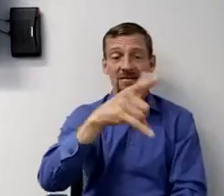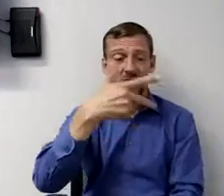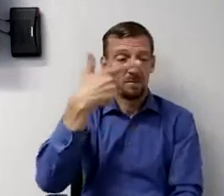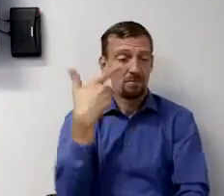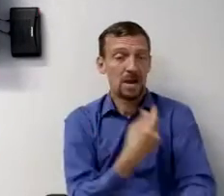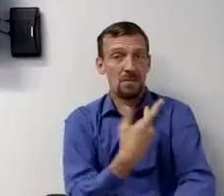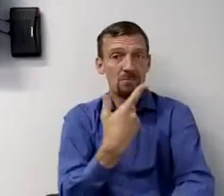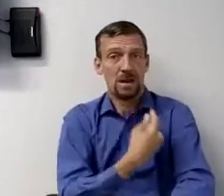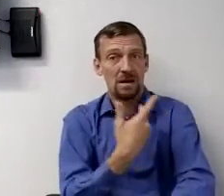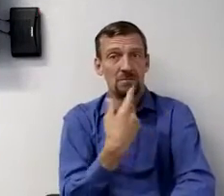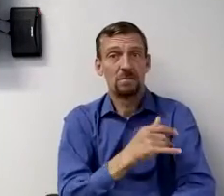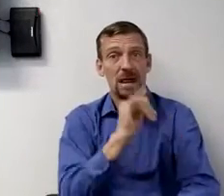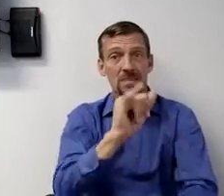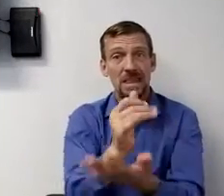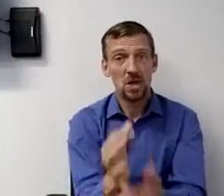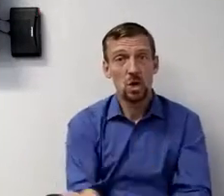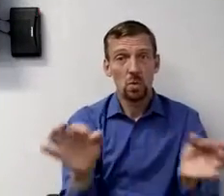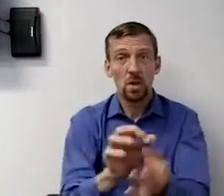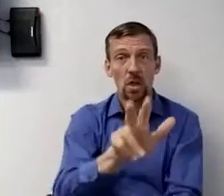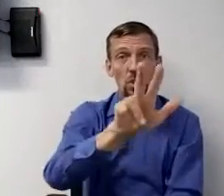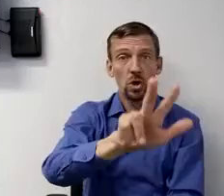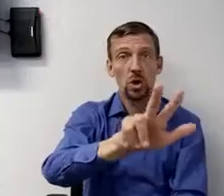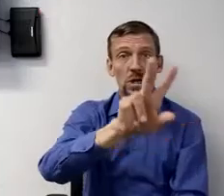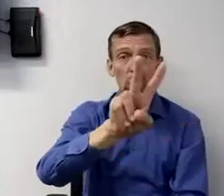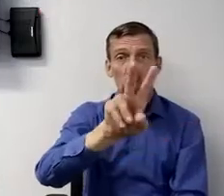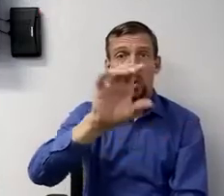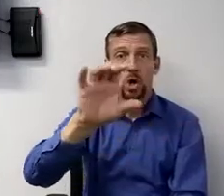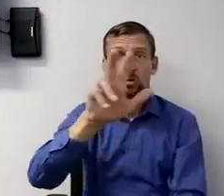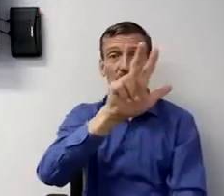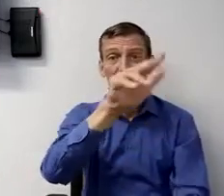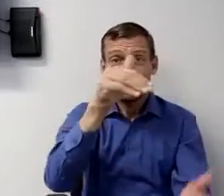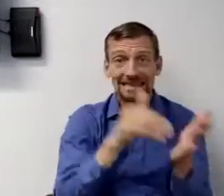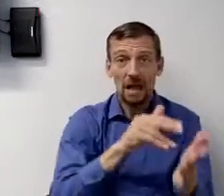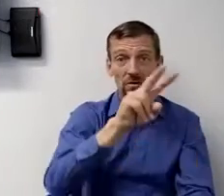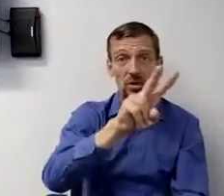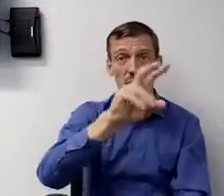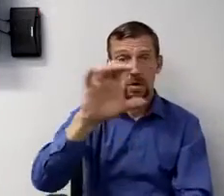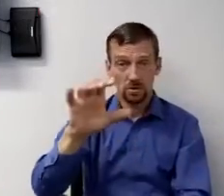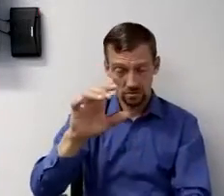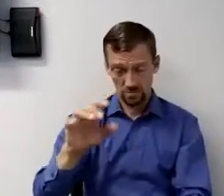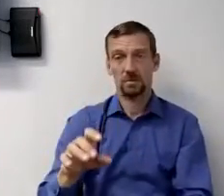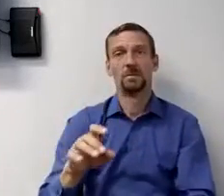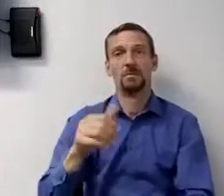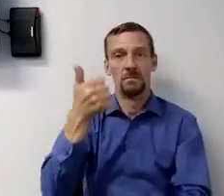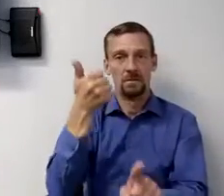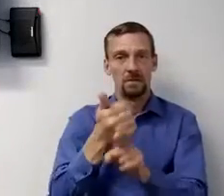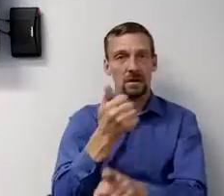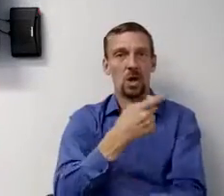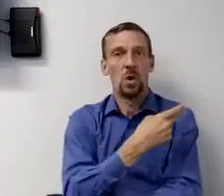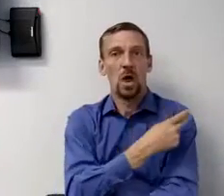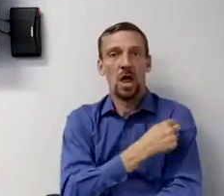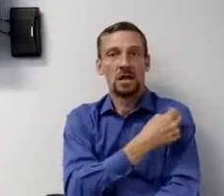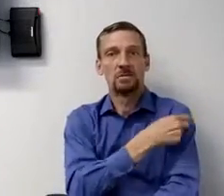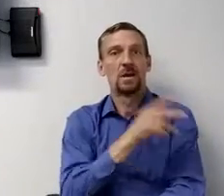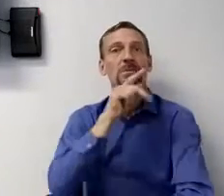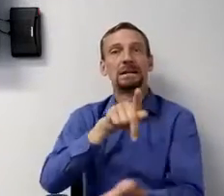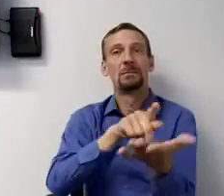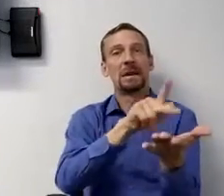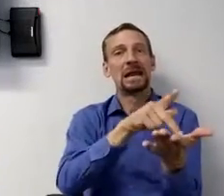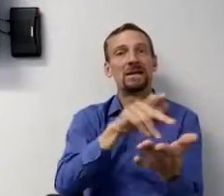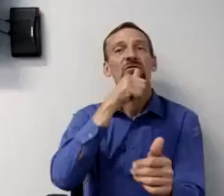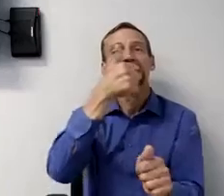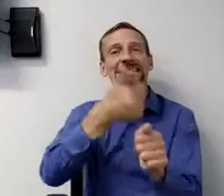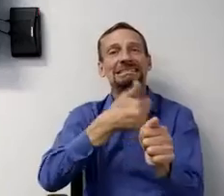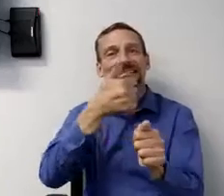5 vials is $3,200. So Kaweah Delta will have to pay that to the distributor for mm-hmm. each and every COVID patient.